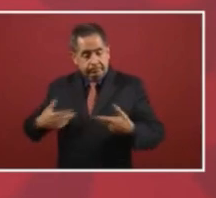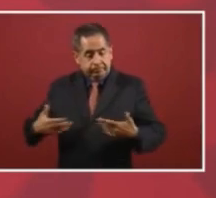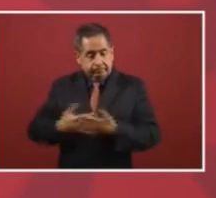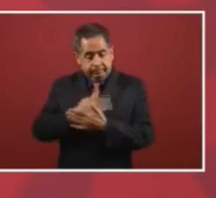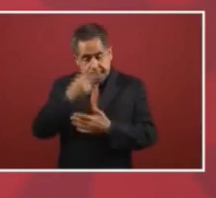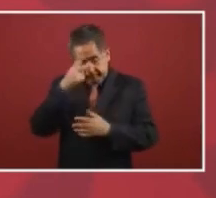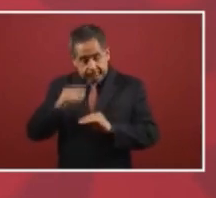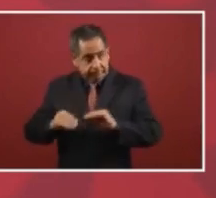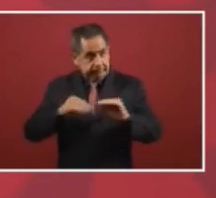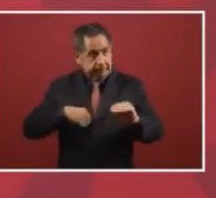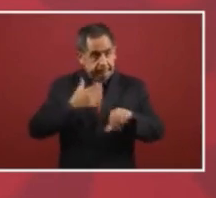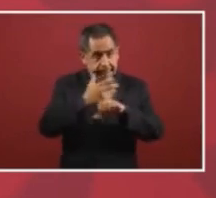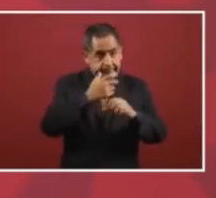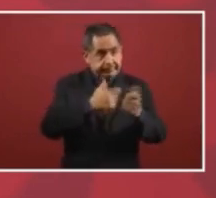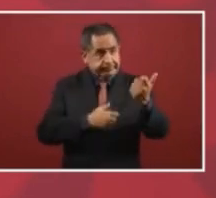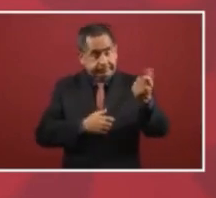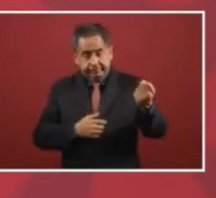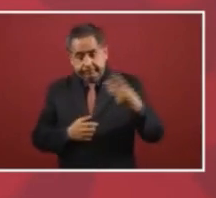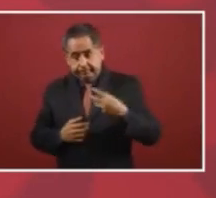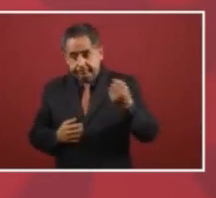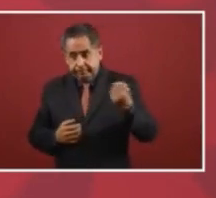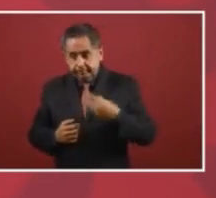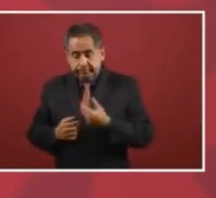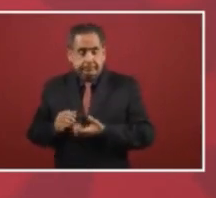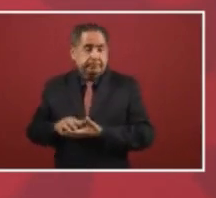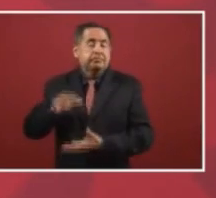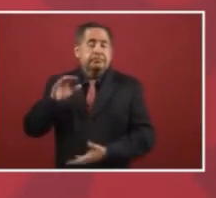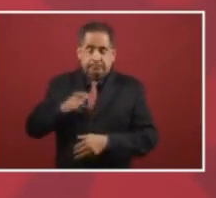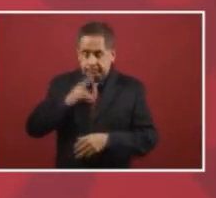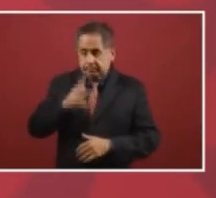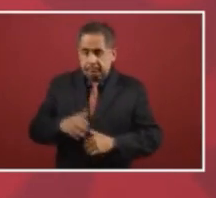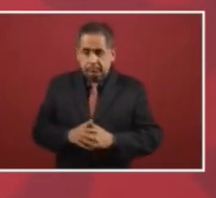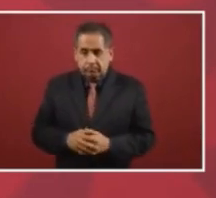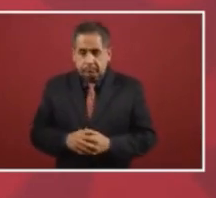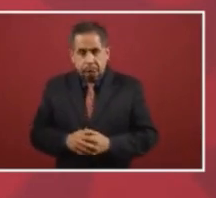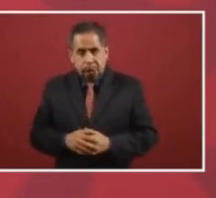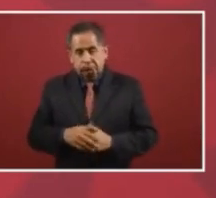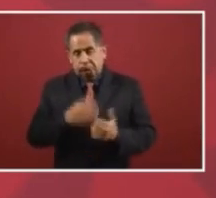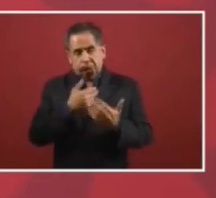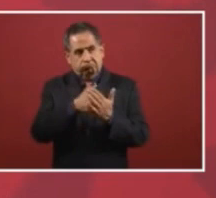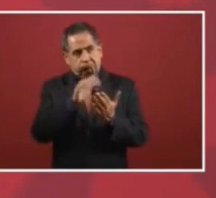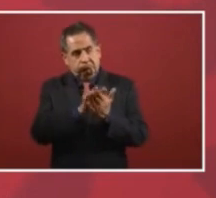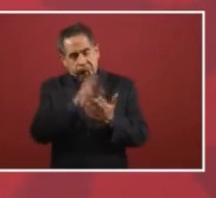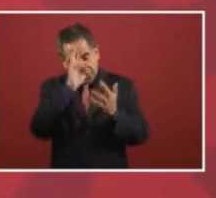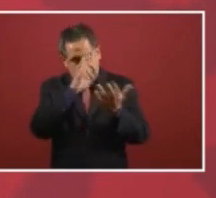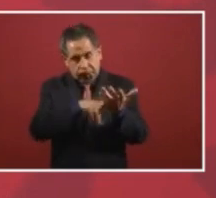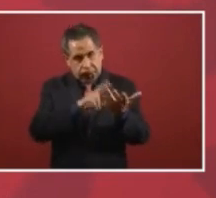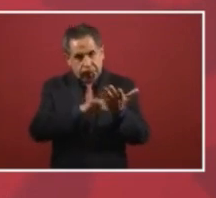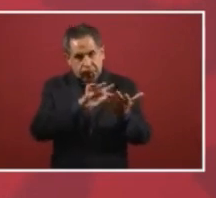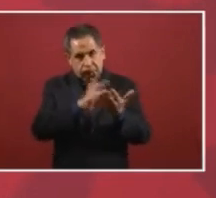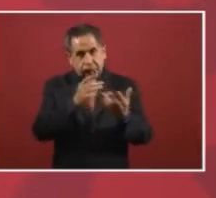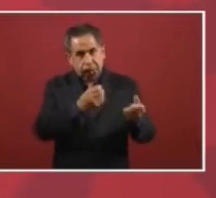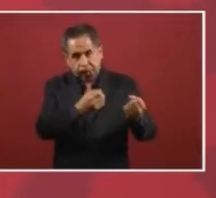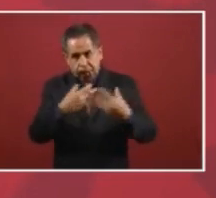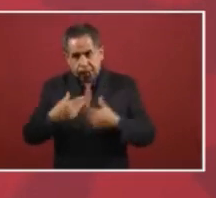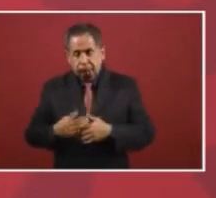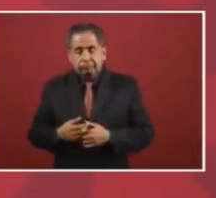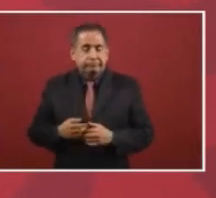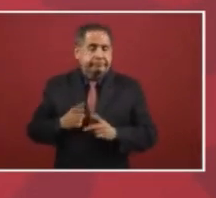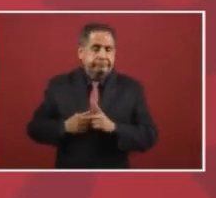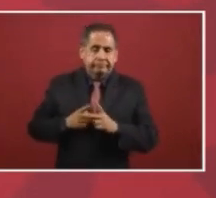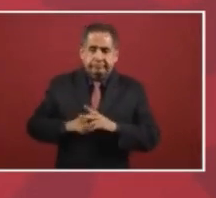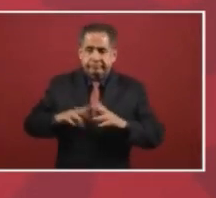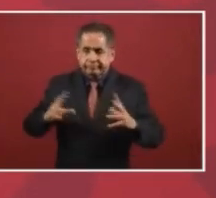our people in the U.S. or out in the foreign places, our heroes, living